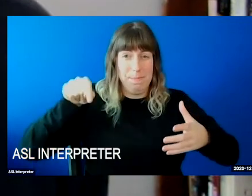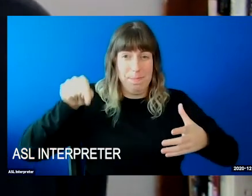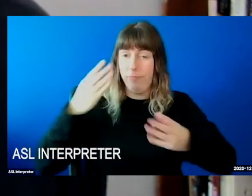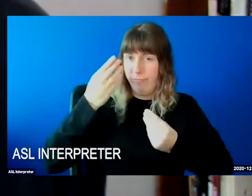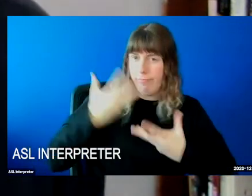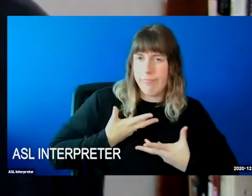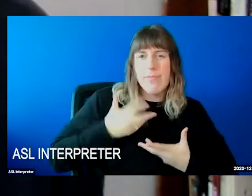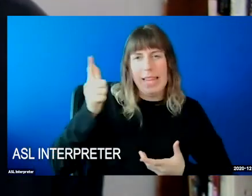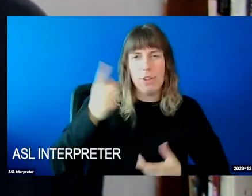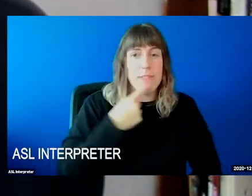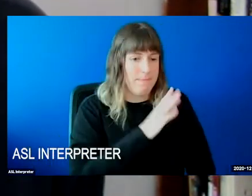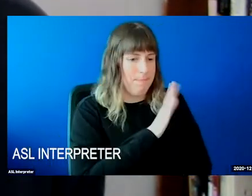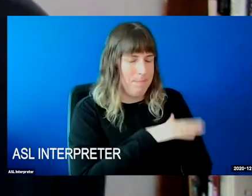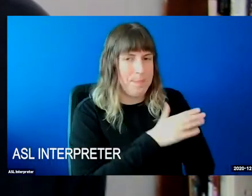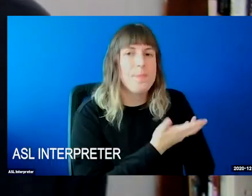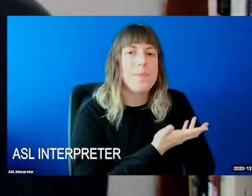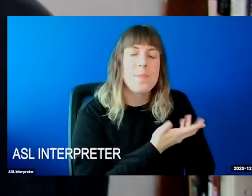me afterwards, he said,